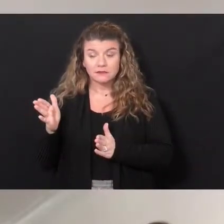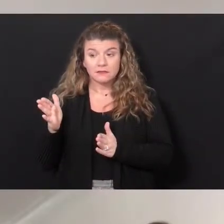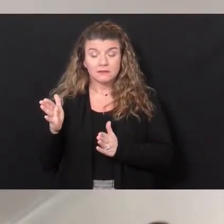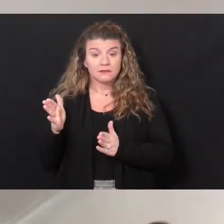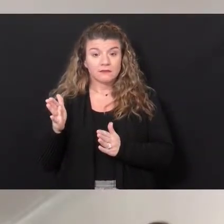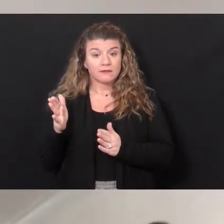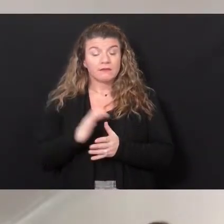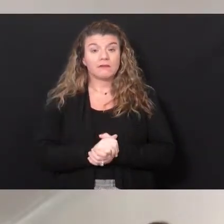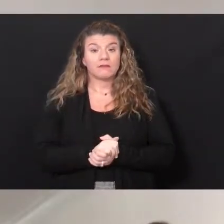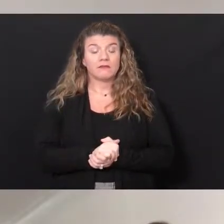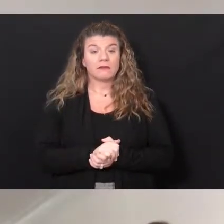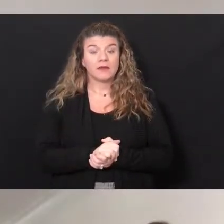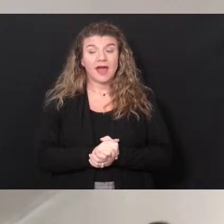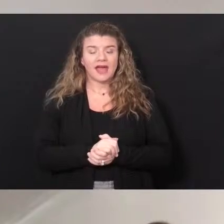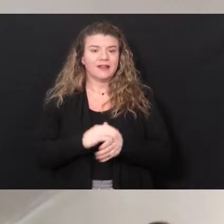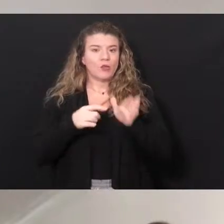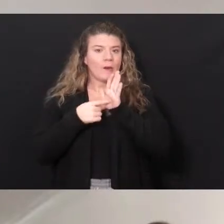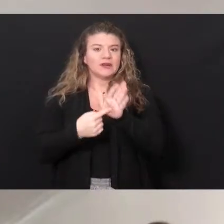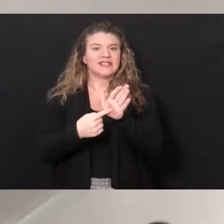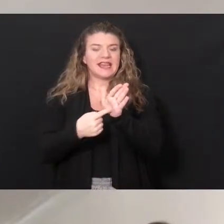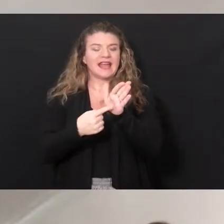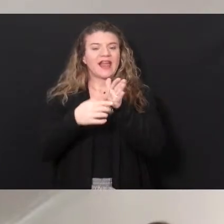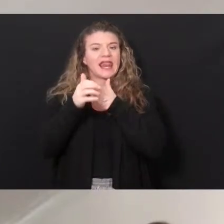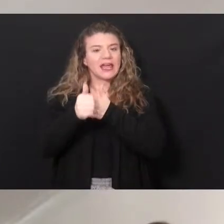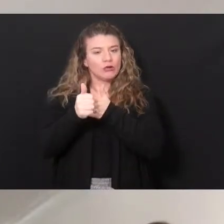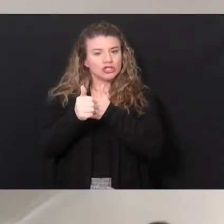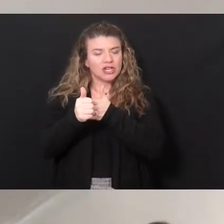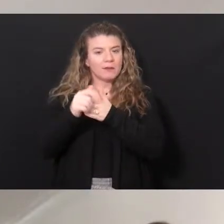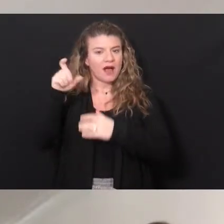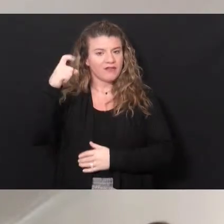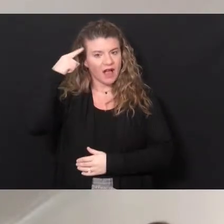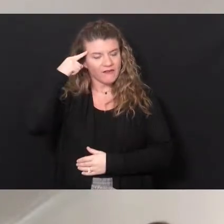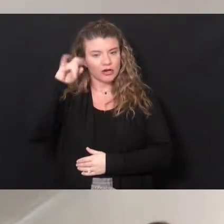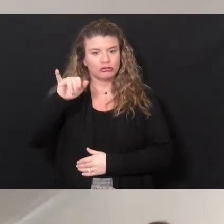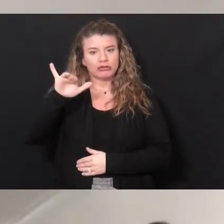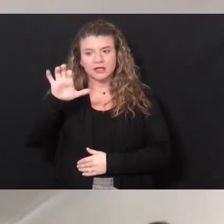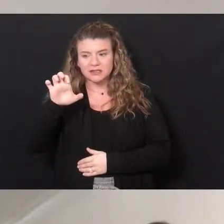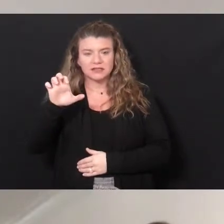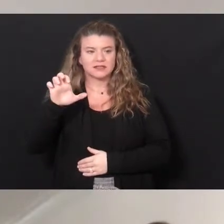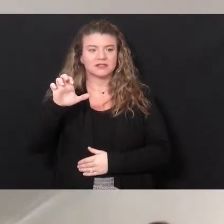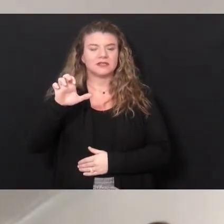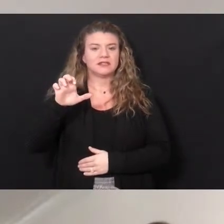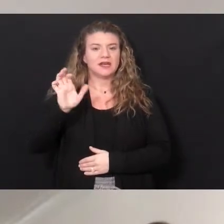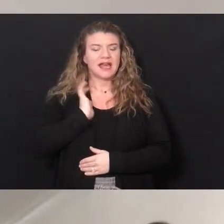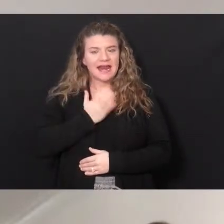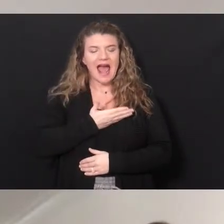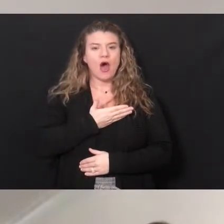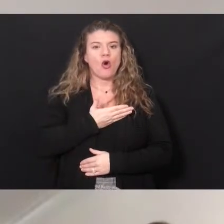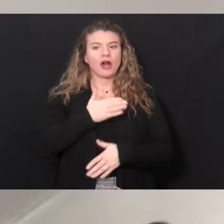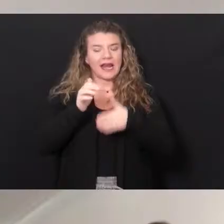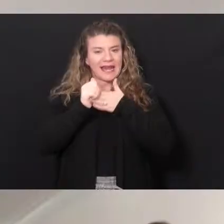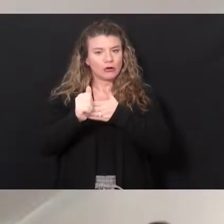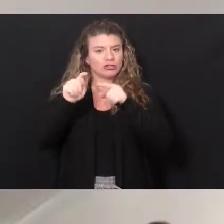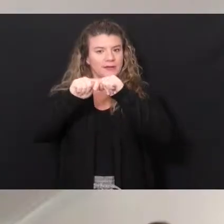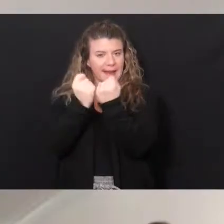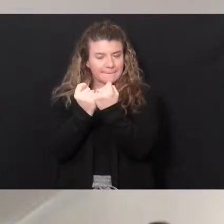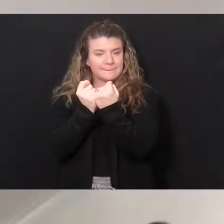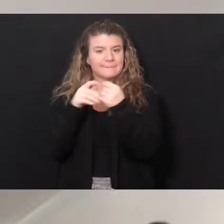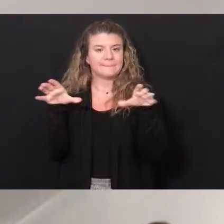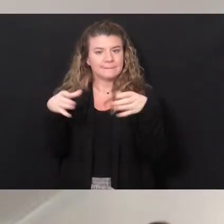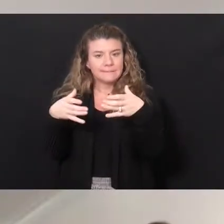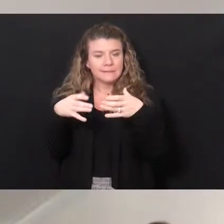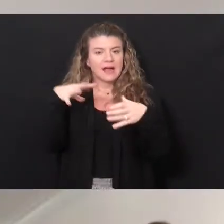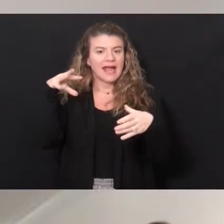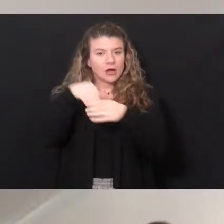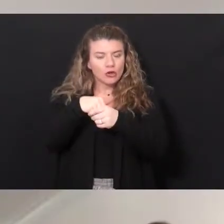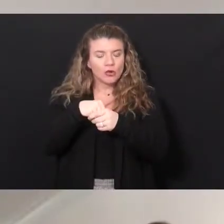certainly, representing the leadership of Governor Justice and our leadership team, including